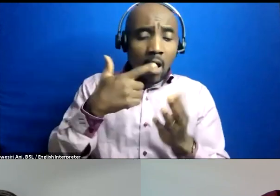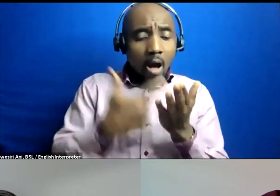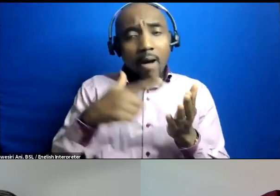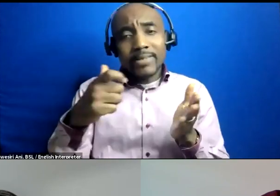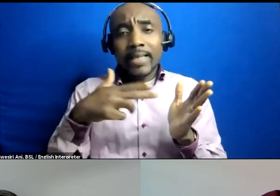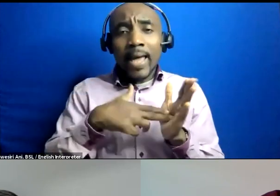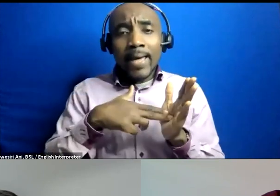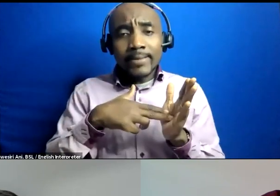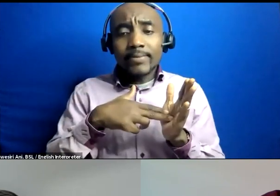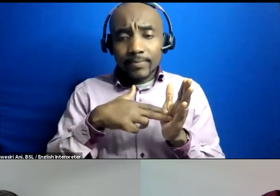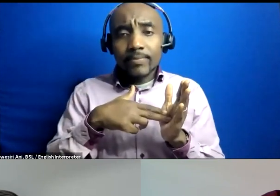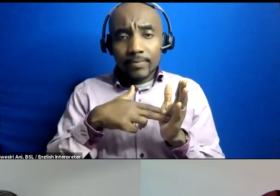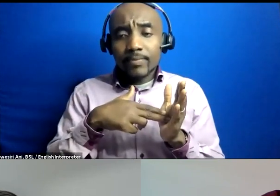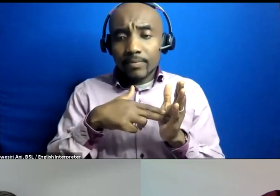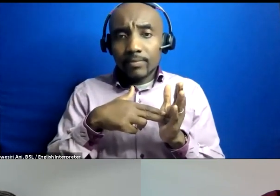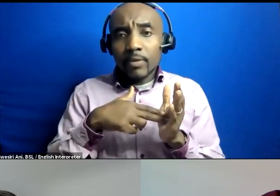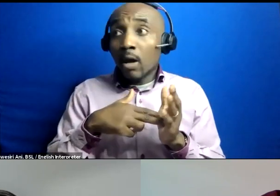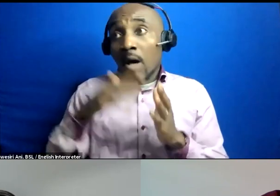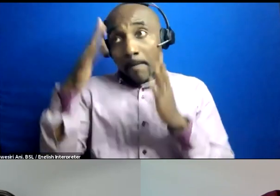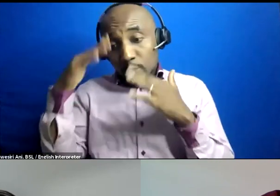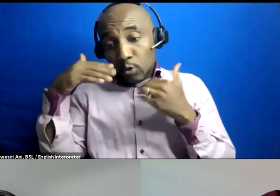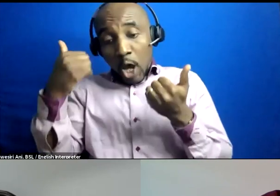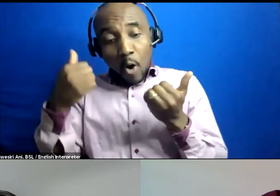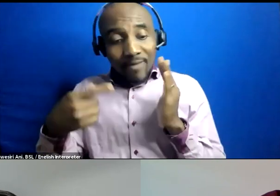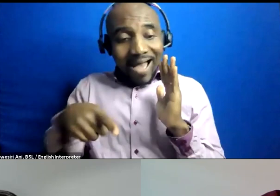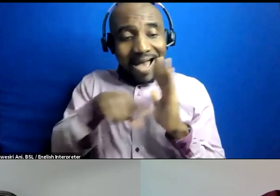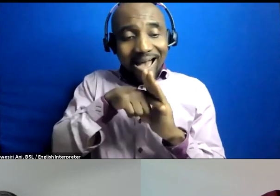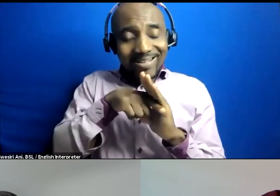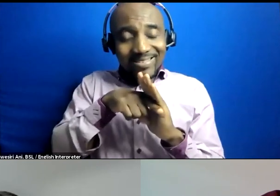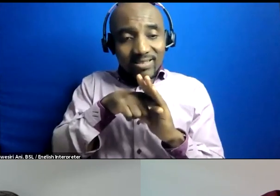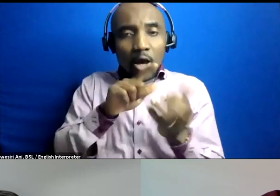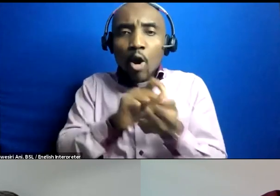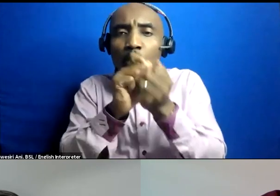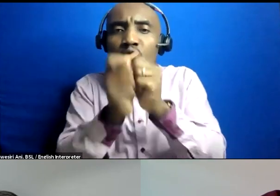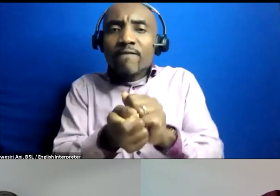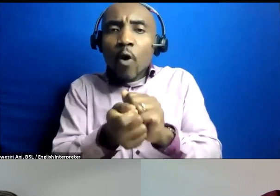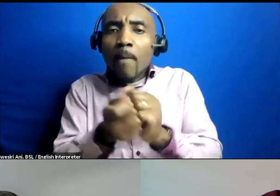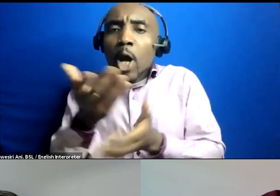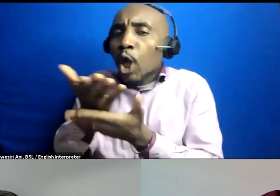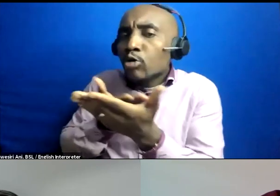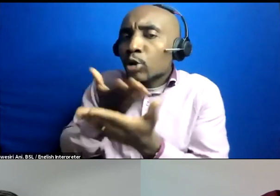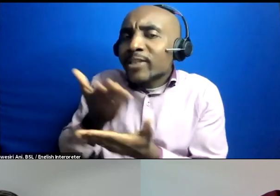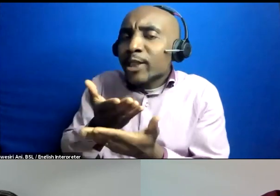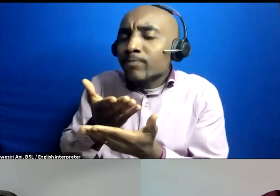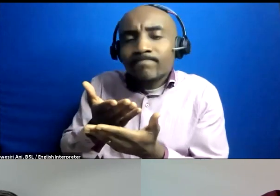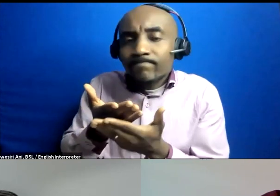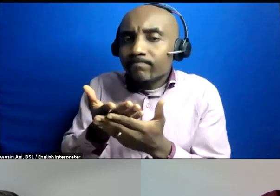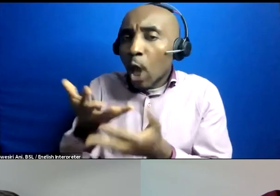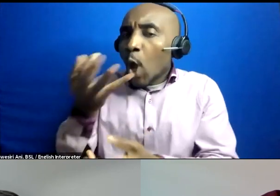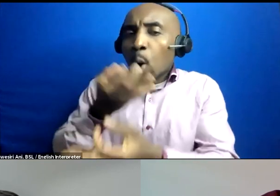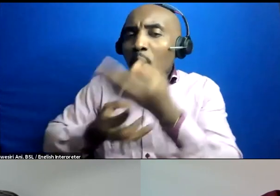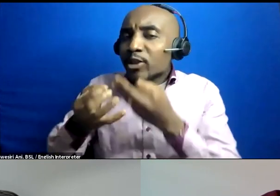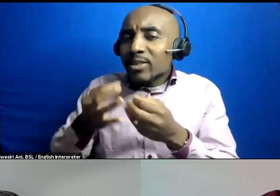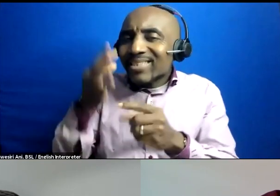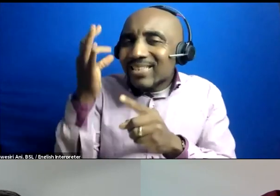the consultation on reforming the Mental Health Act. And although the consultation did not ask specific questions around the impact of the